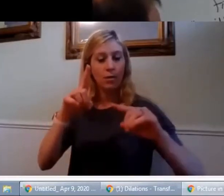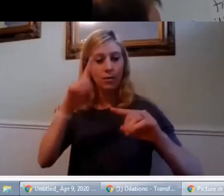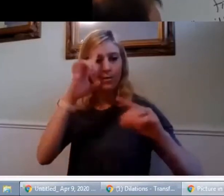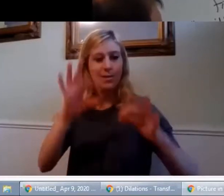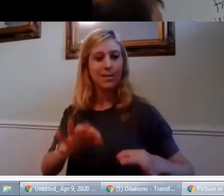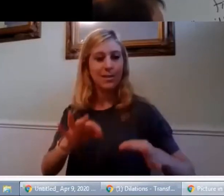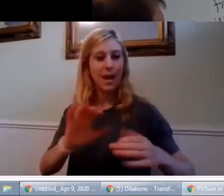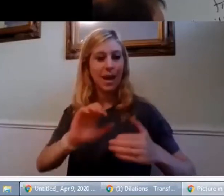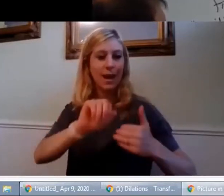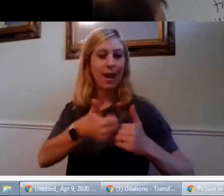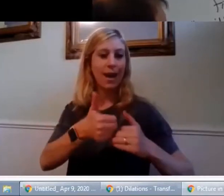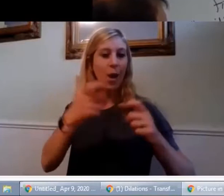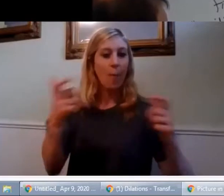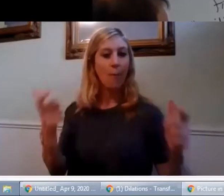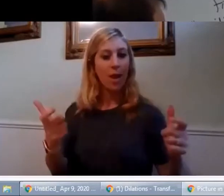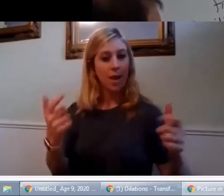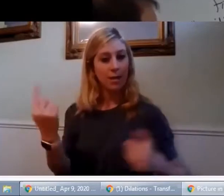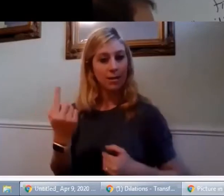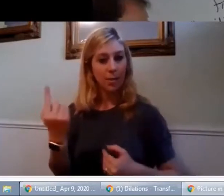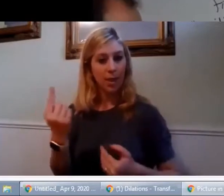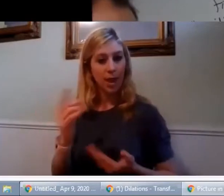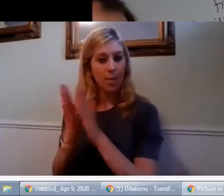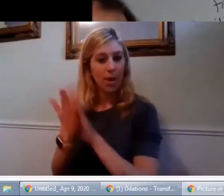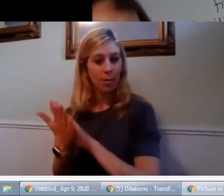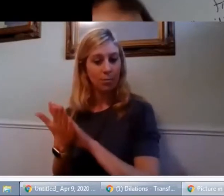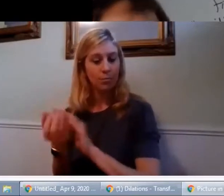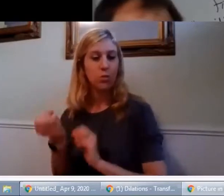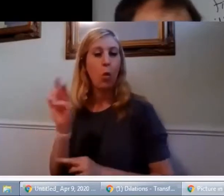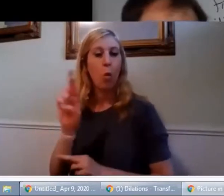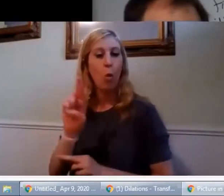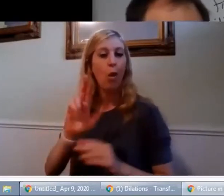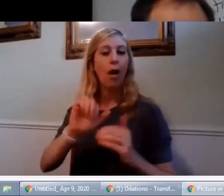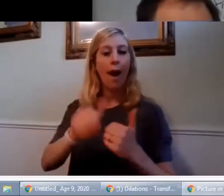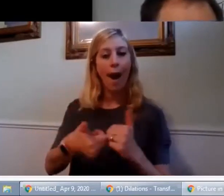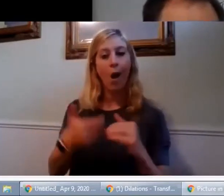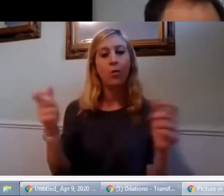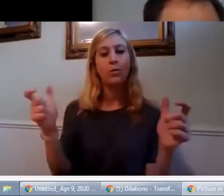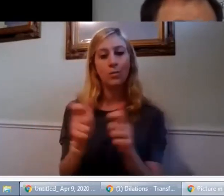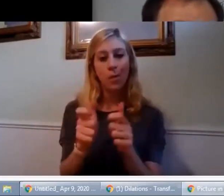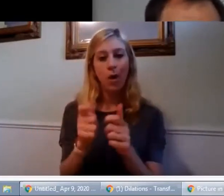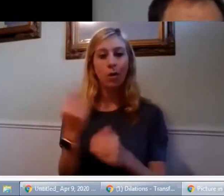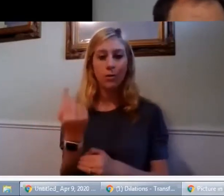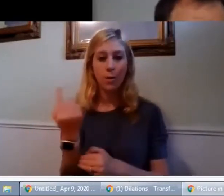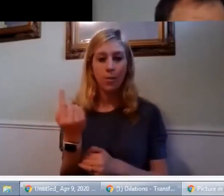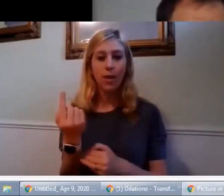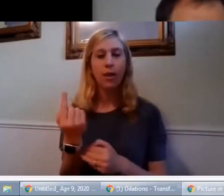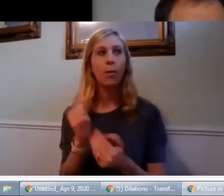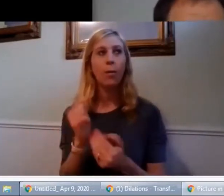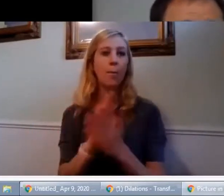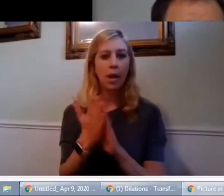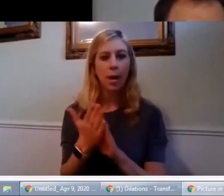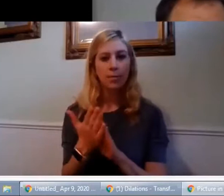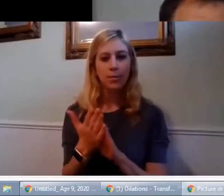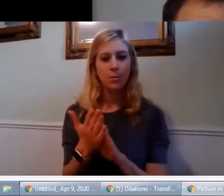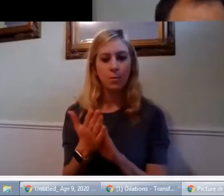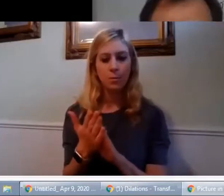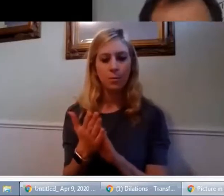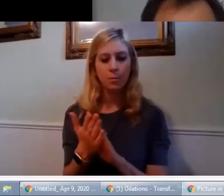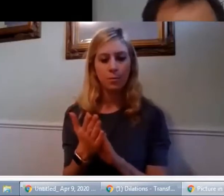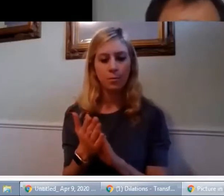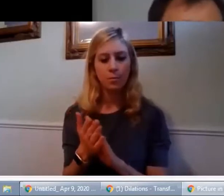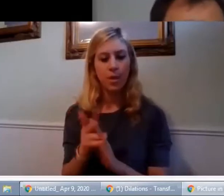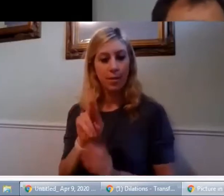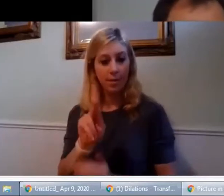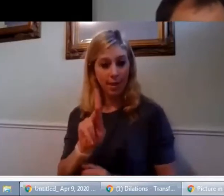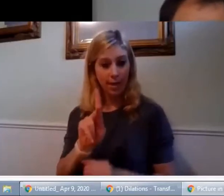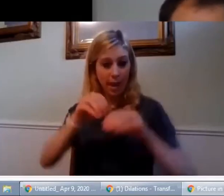or how small something gets. And that k factor that we use, we're going to be multiplying all of our